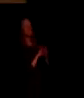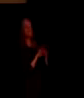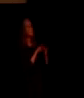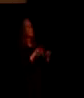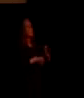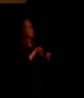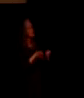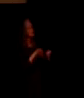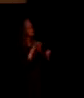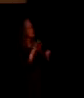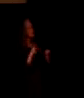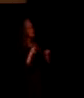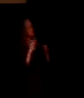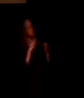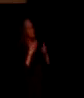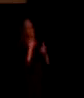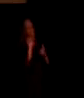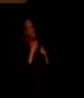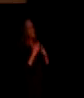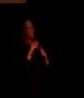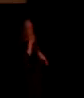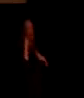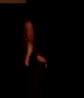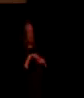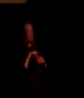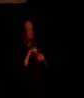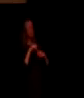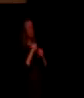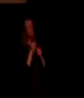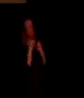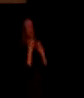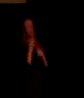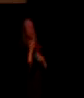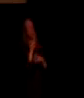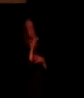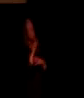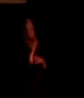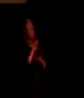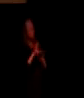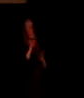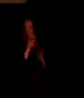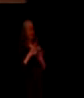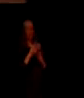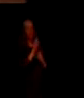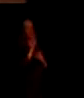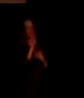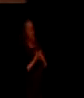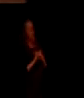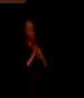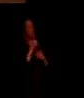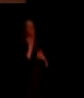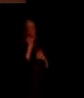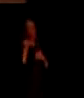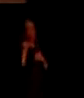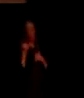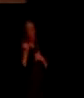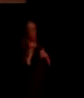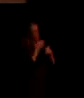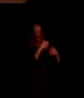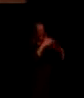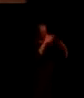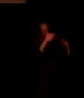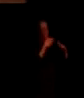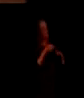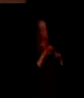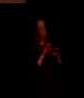I'll call up the Department of Agriculture. Go have NASA do big science. And literally, that